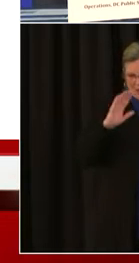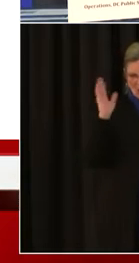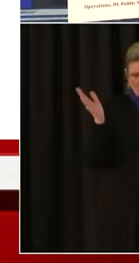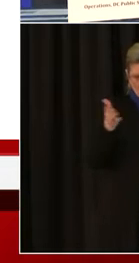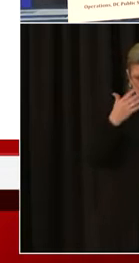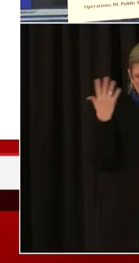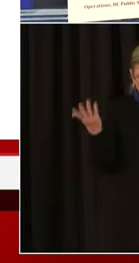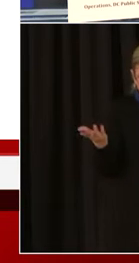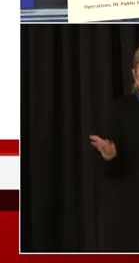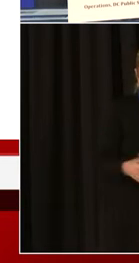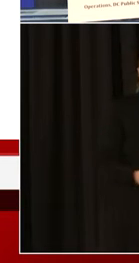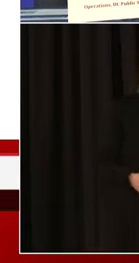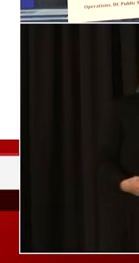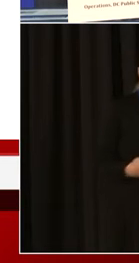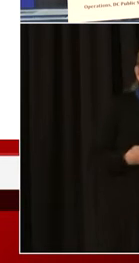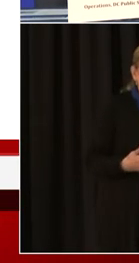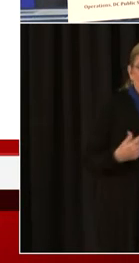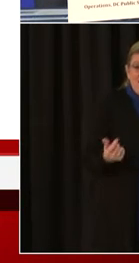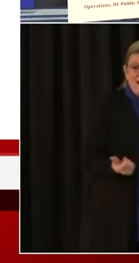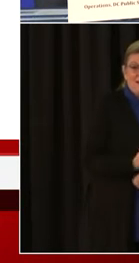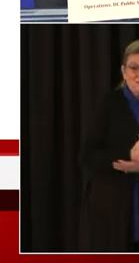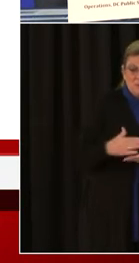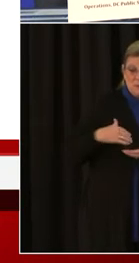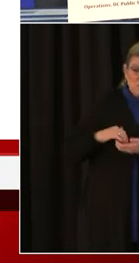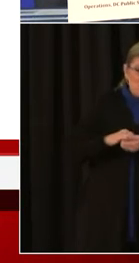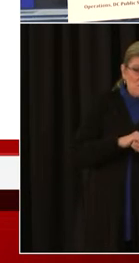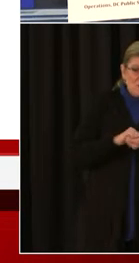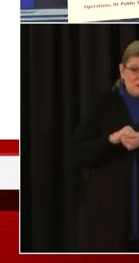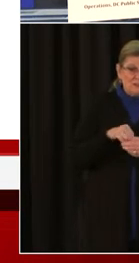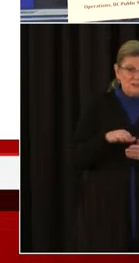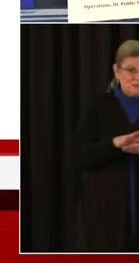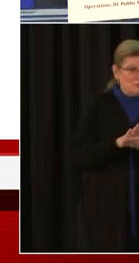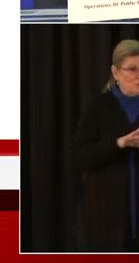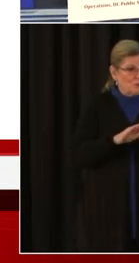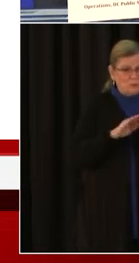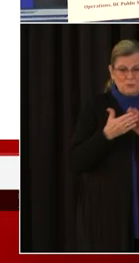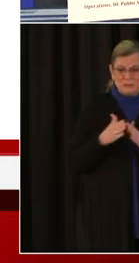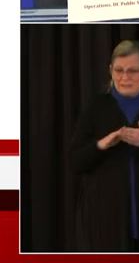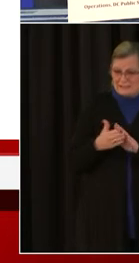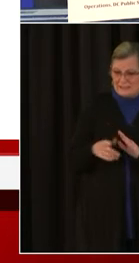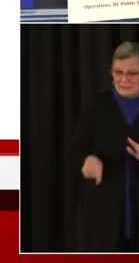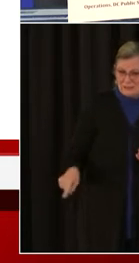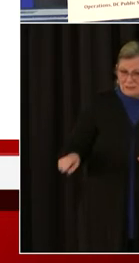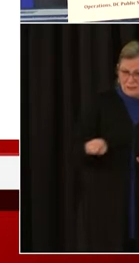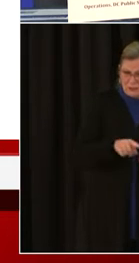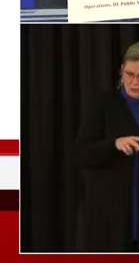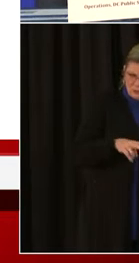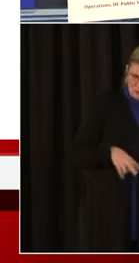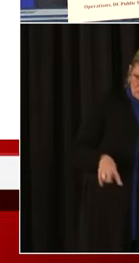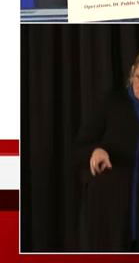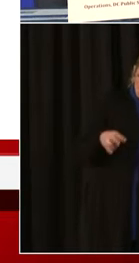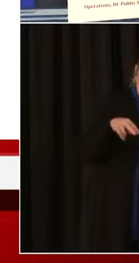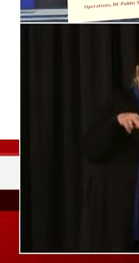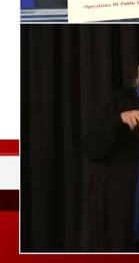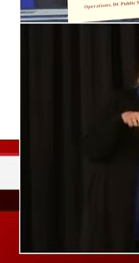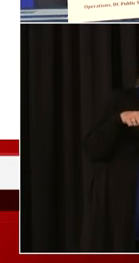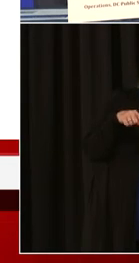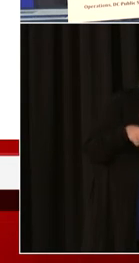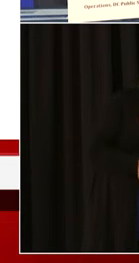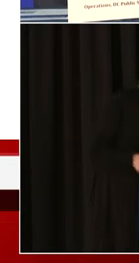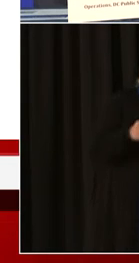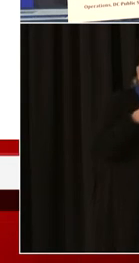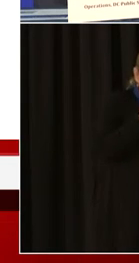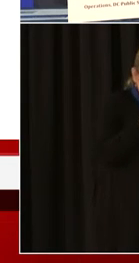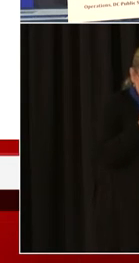And to show all this off, we've been partnering with our school communities to go through a robust checklist. So every